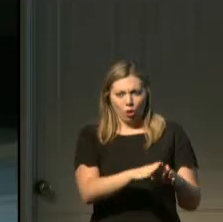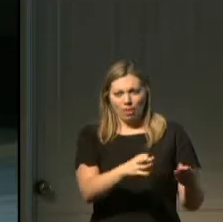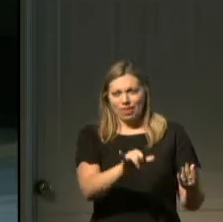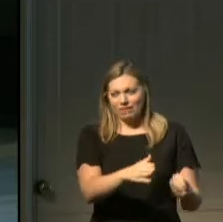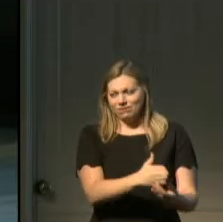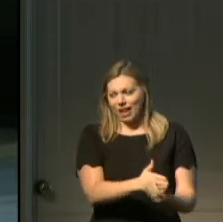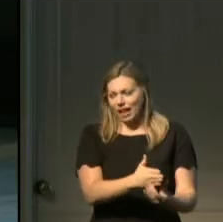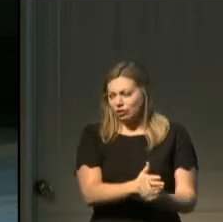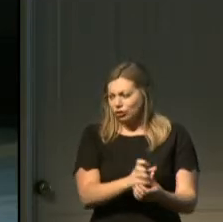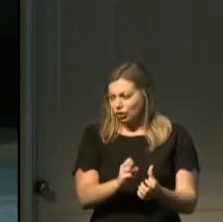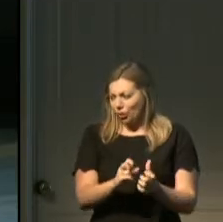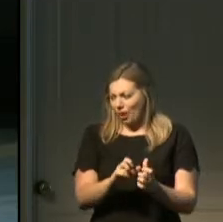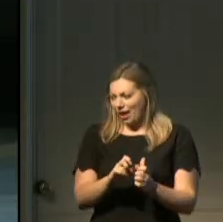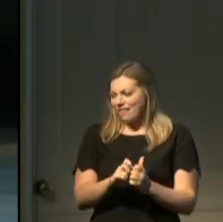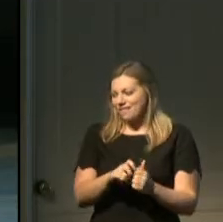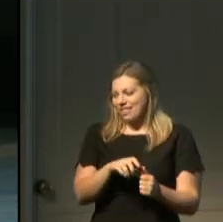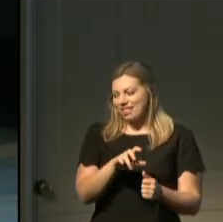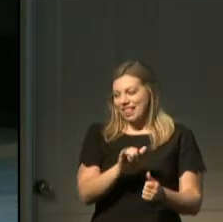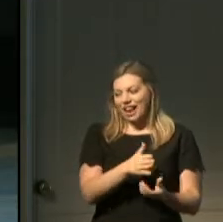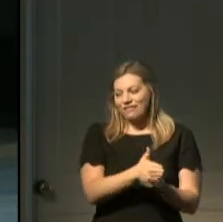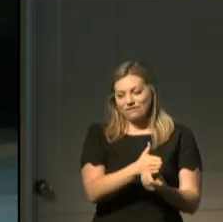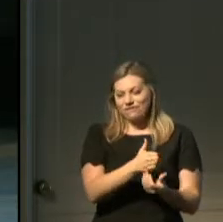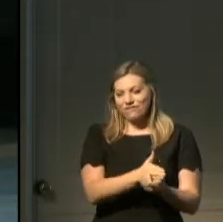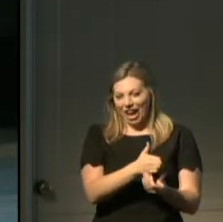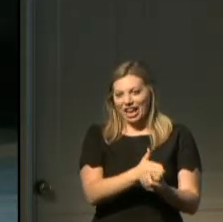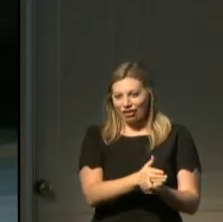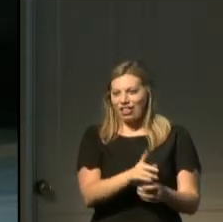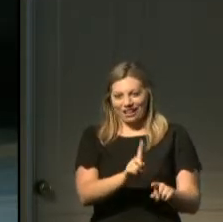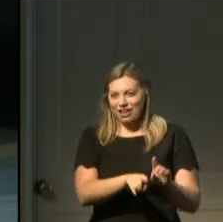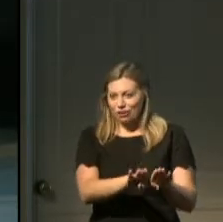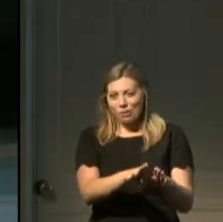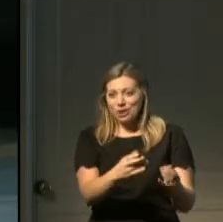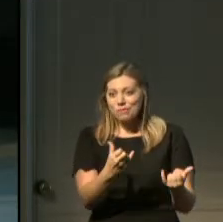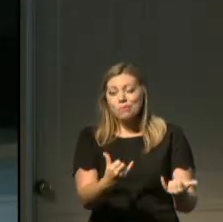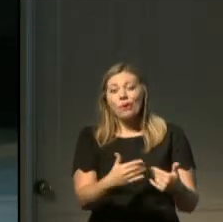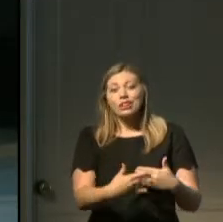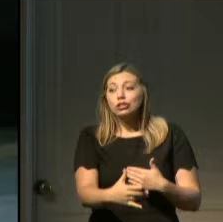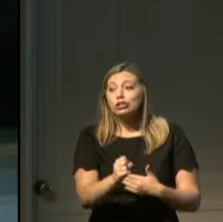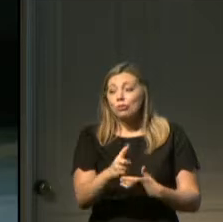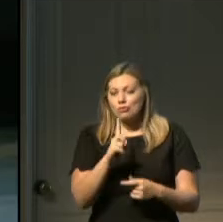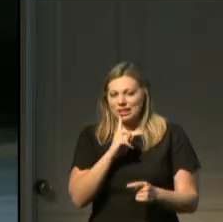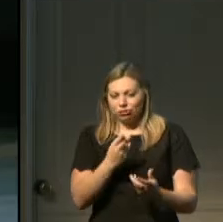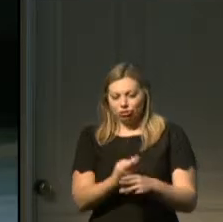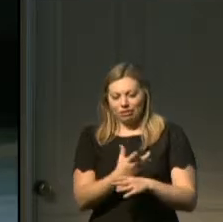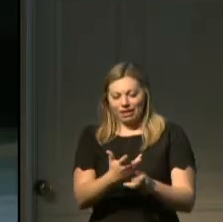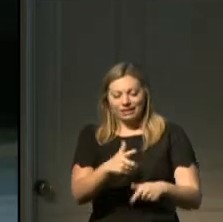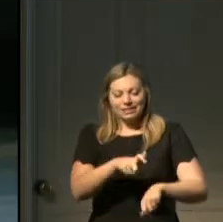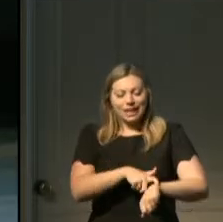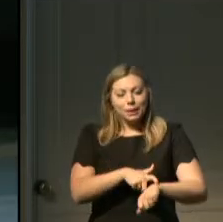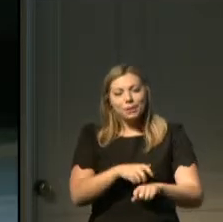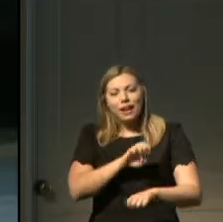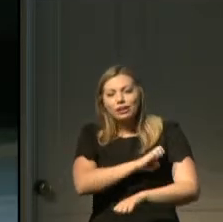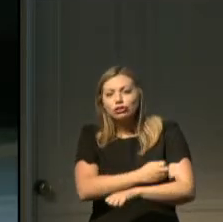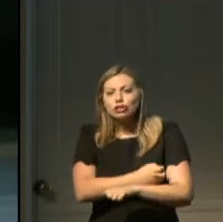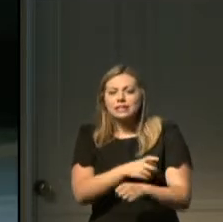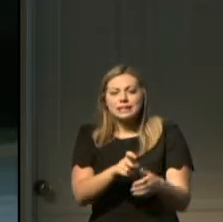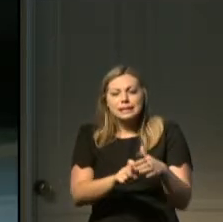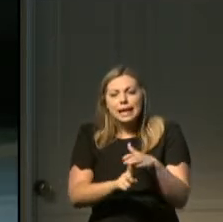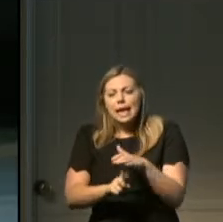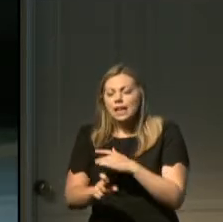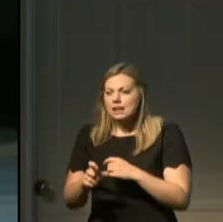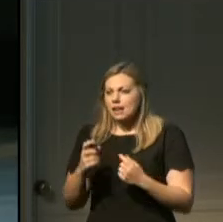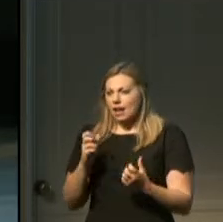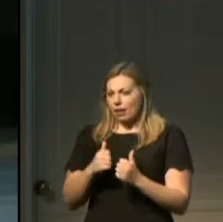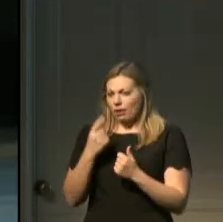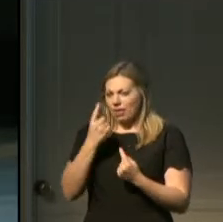do you think about this forward migration path? We're spending all this time and energy scanning things. How do you think about making sure that in